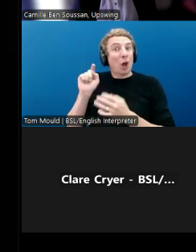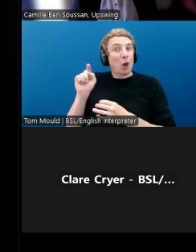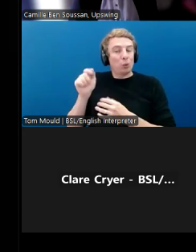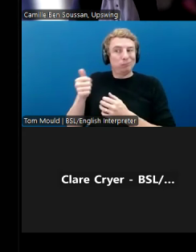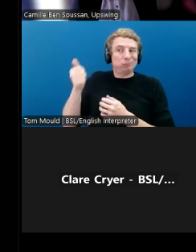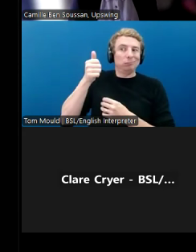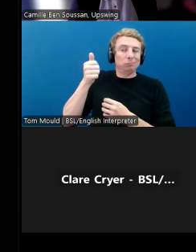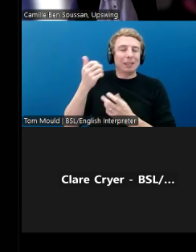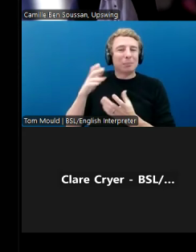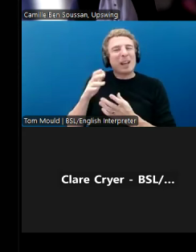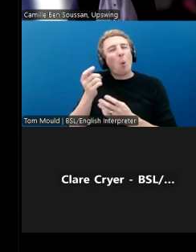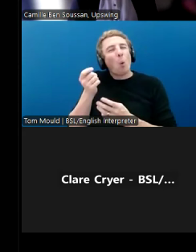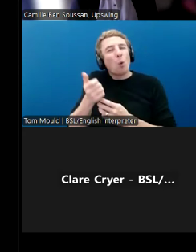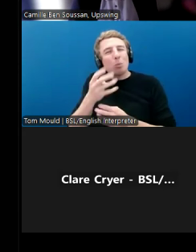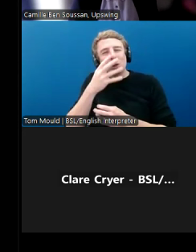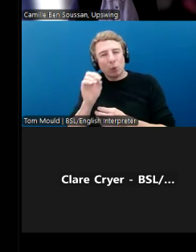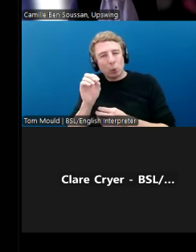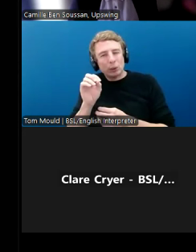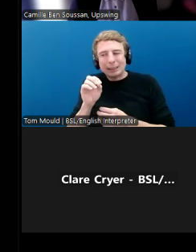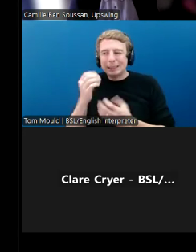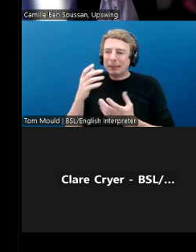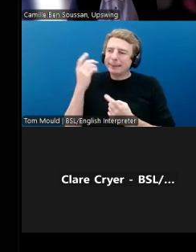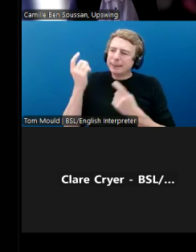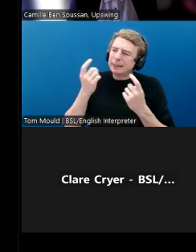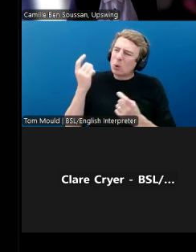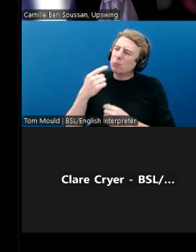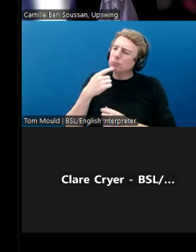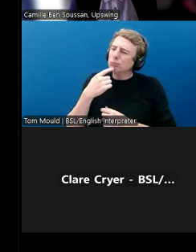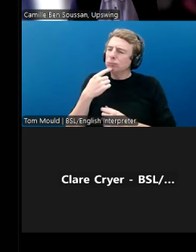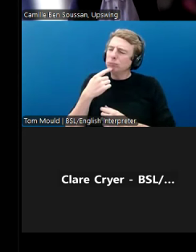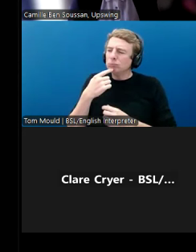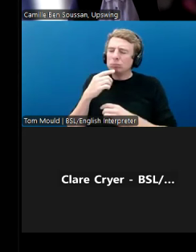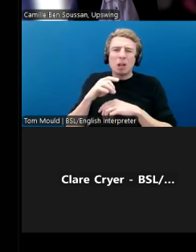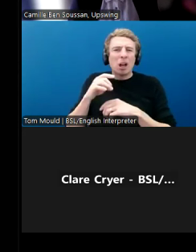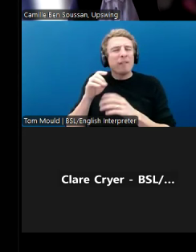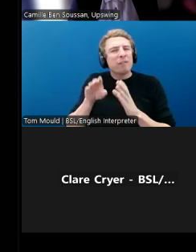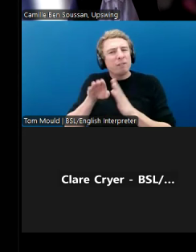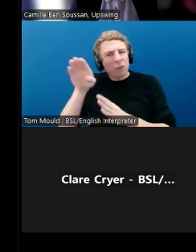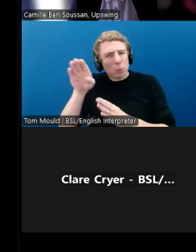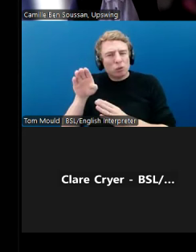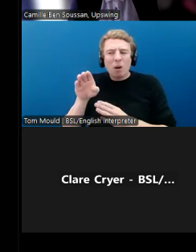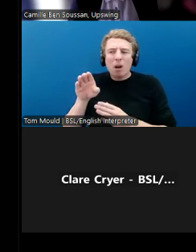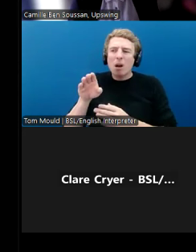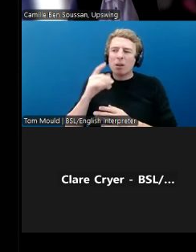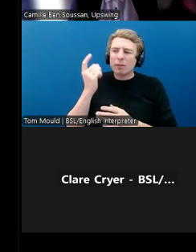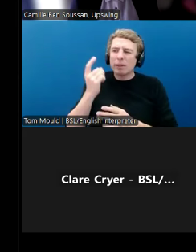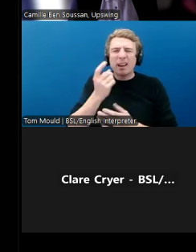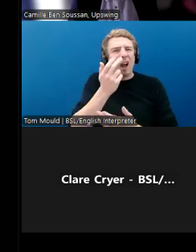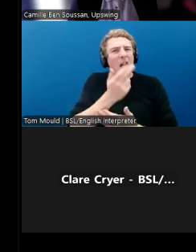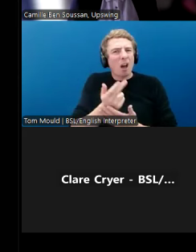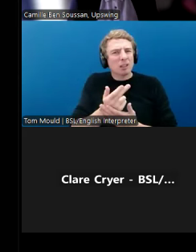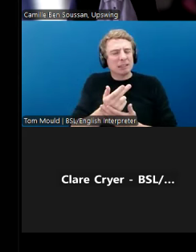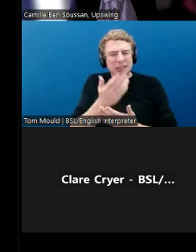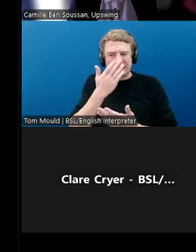her professional and personal relationships. And she was increasingly aware that she knew very few artists that were over 50